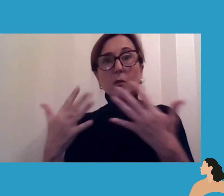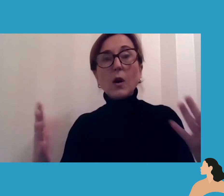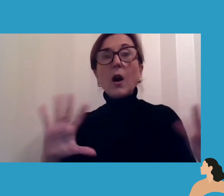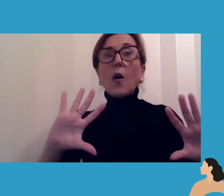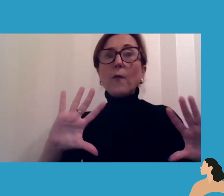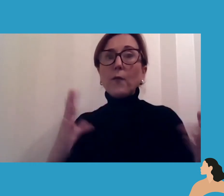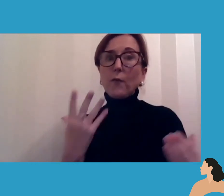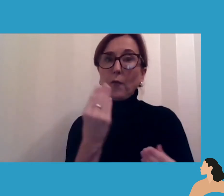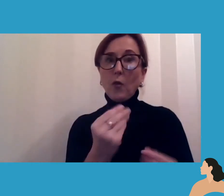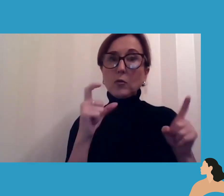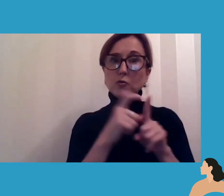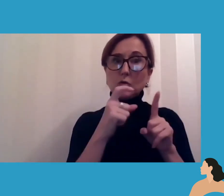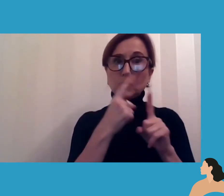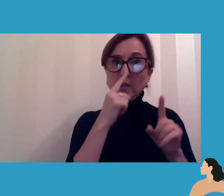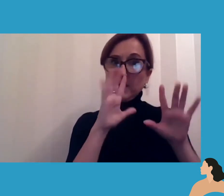representatives